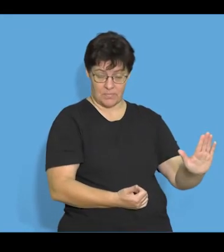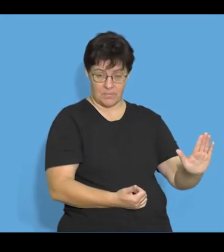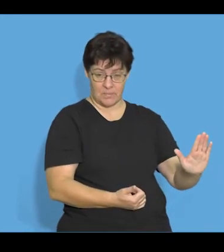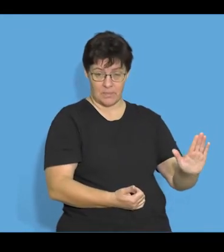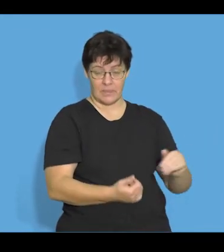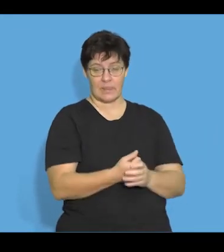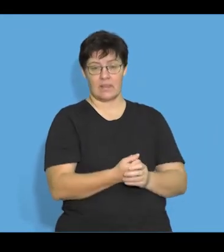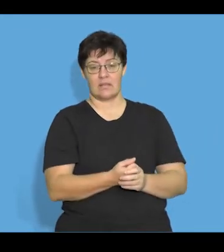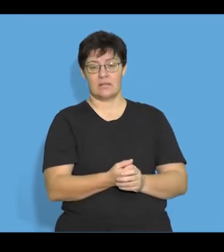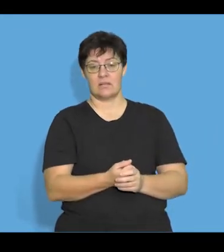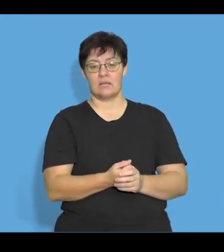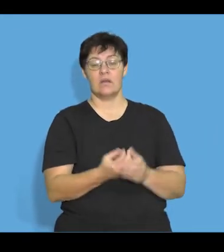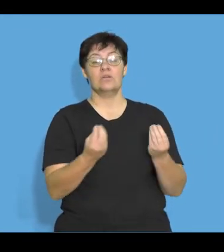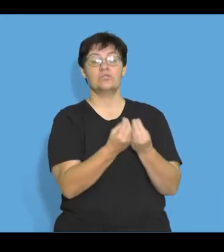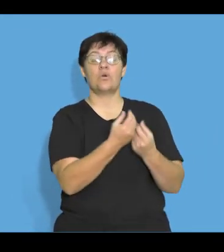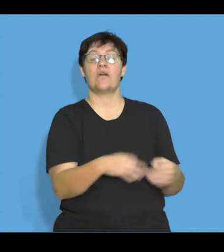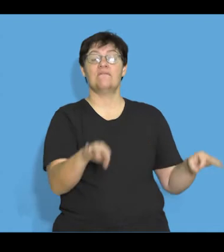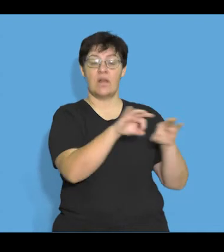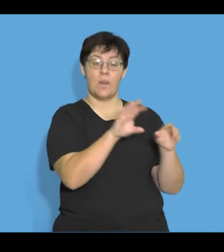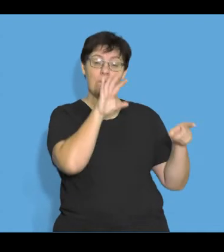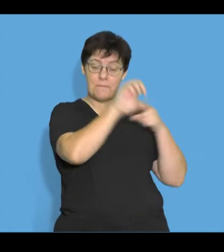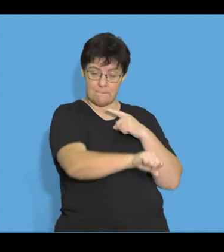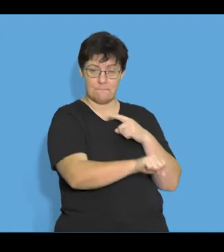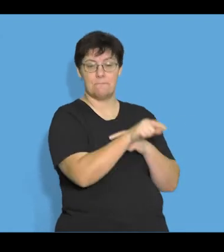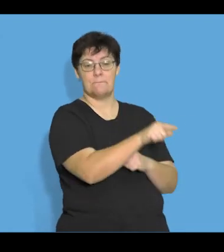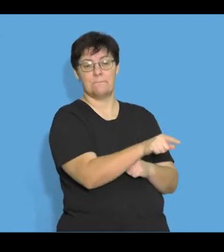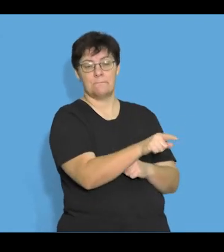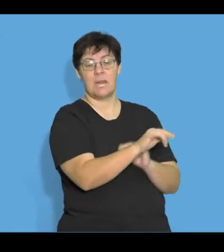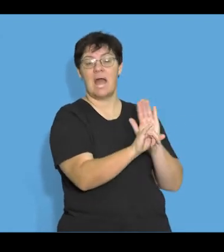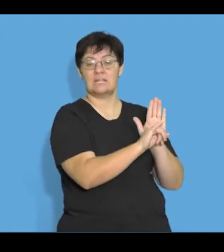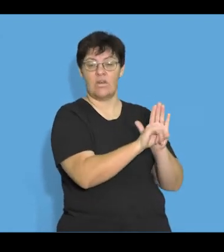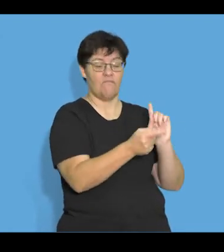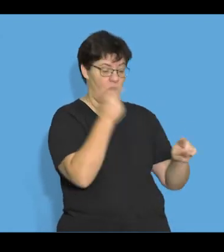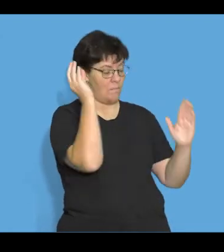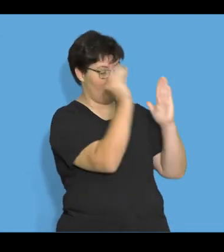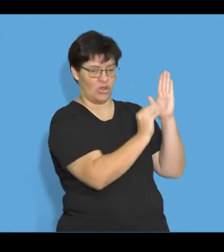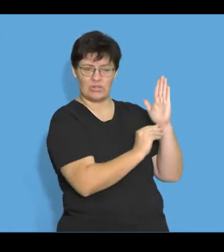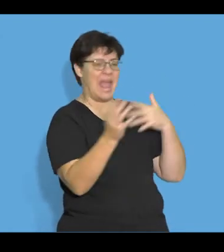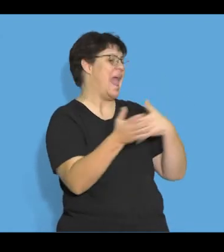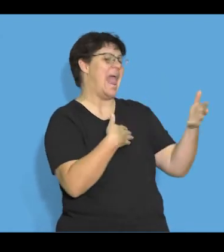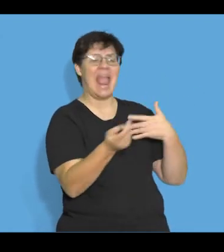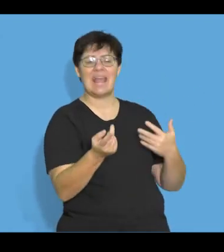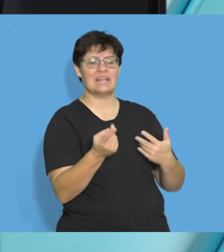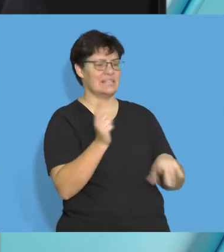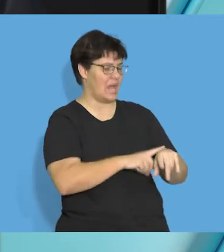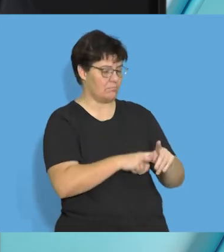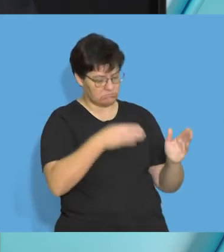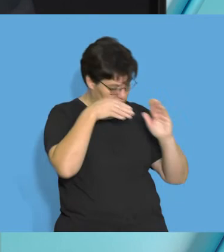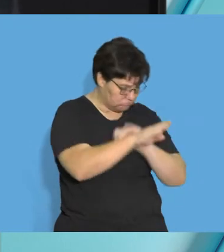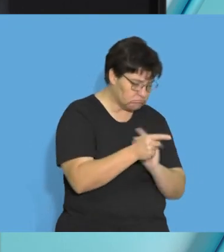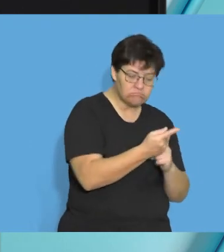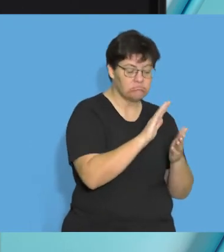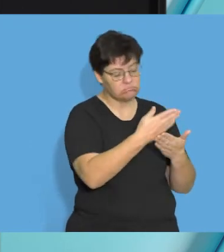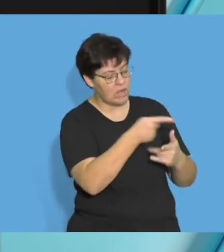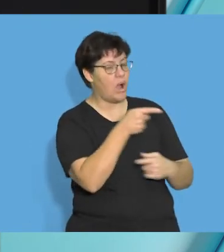Stock value can be determined, identified from your records at any time during the year. Why? Because you're keeping